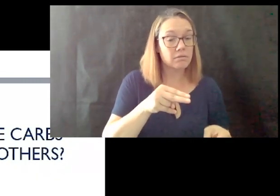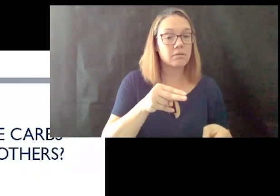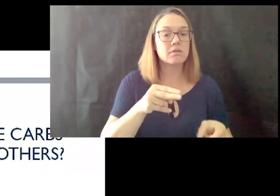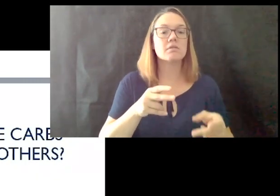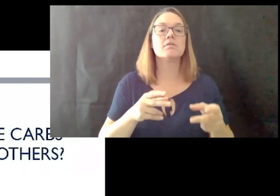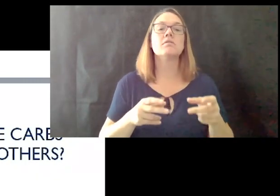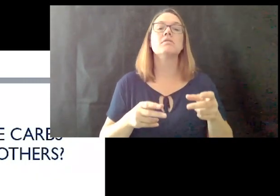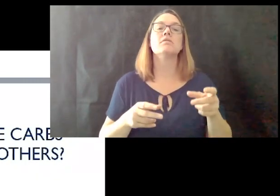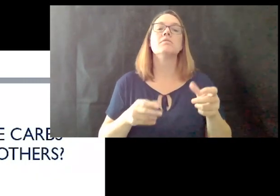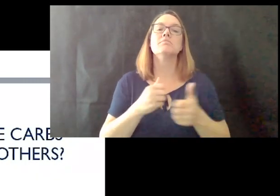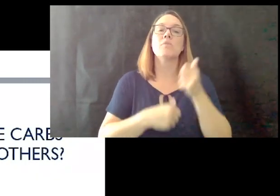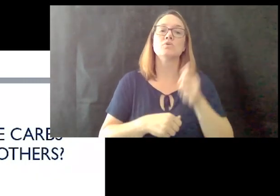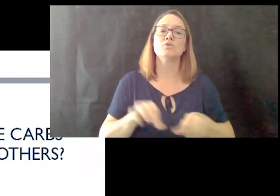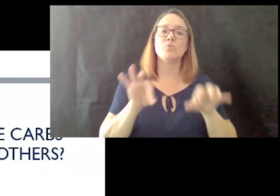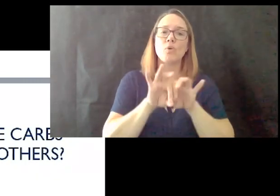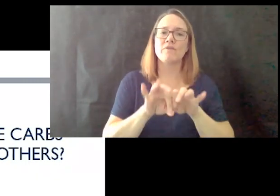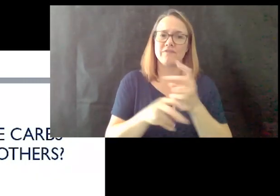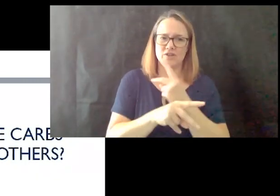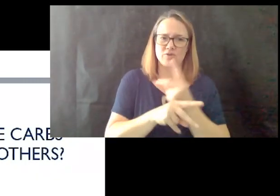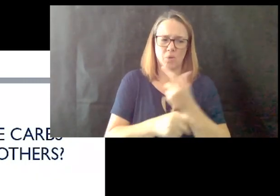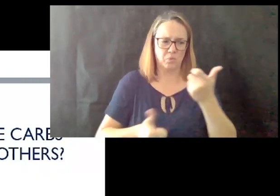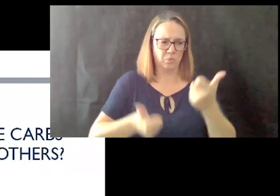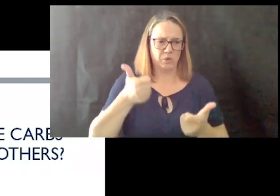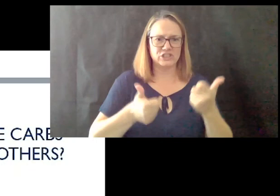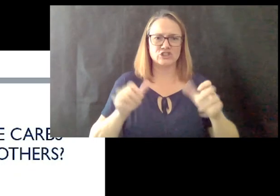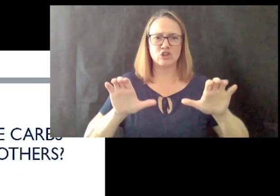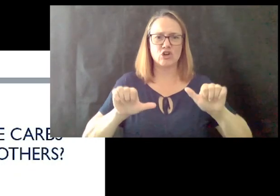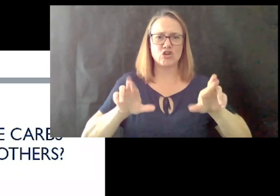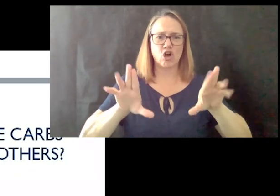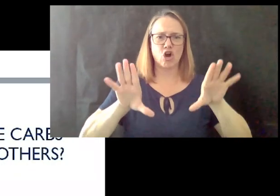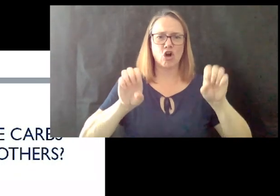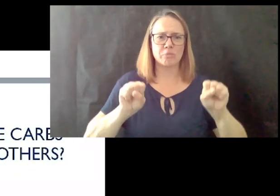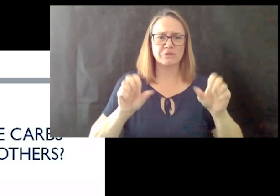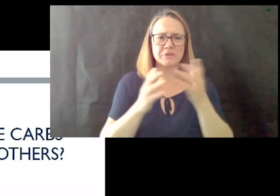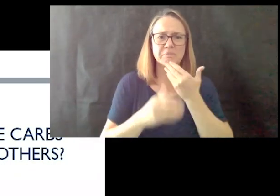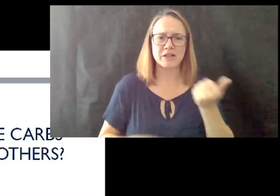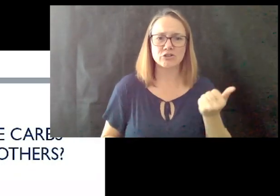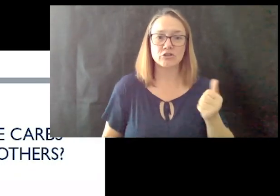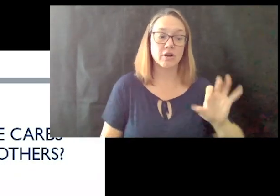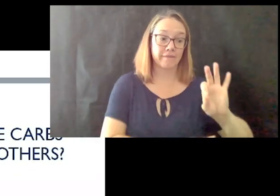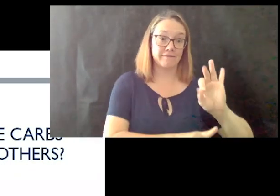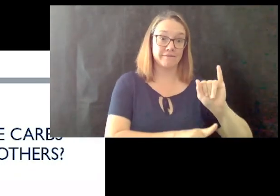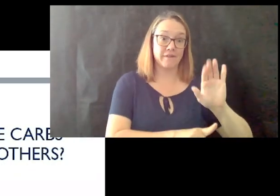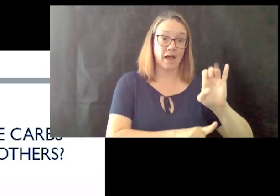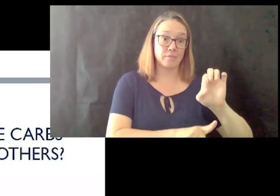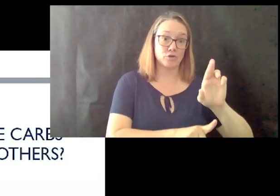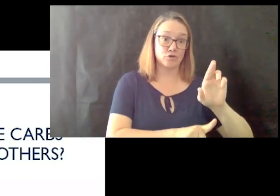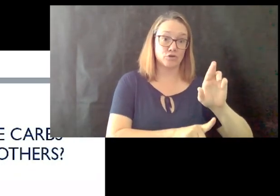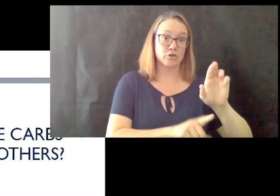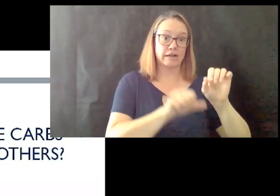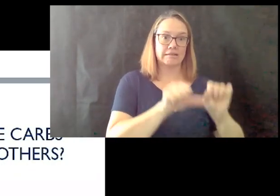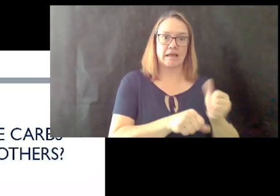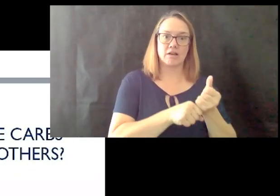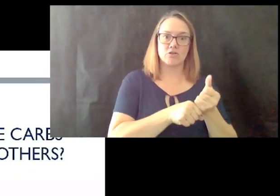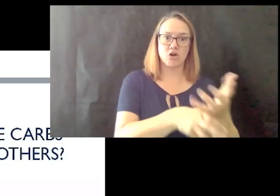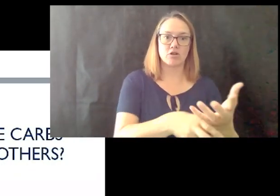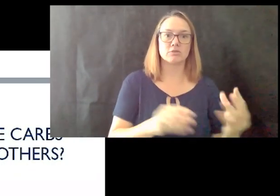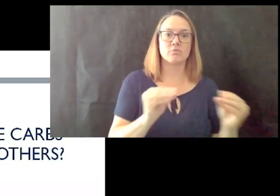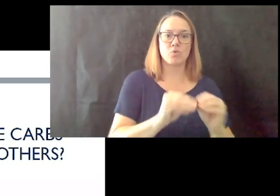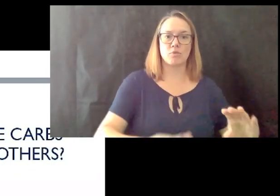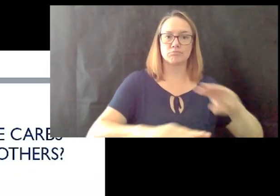I think for determining which carbs are better though, fiber content can actually increase your satiety.